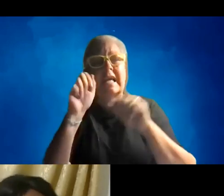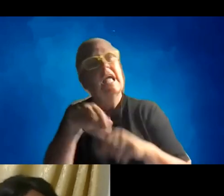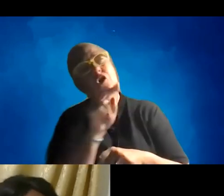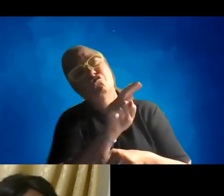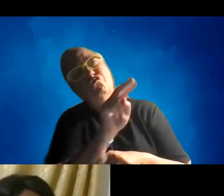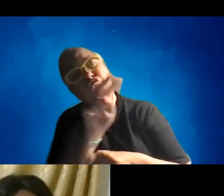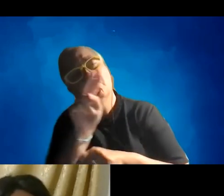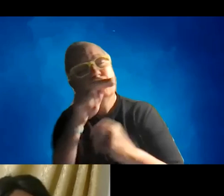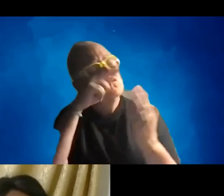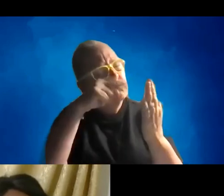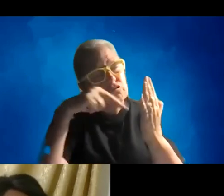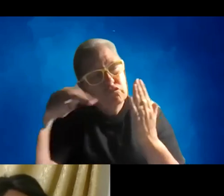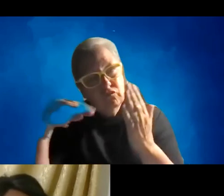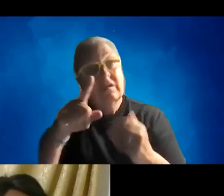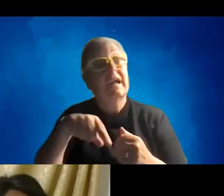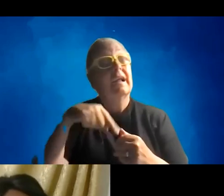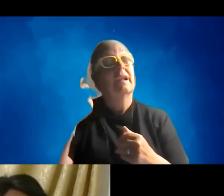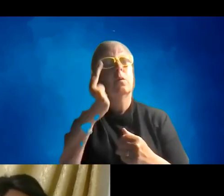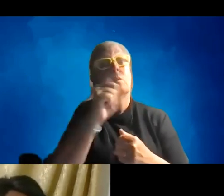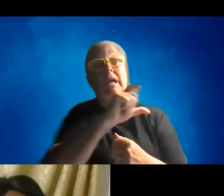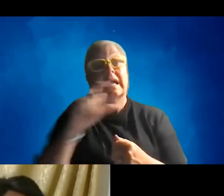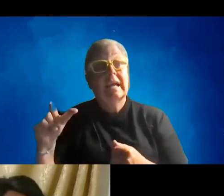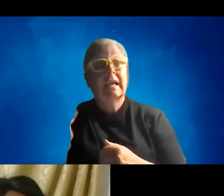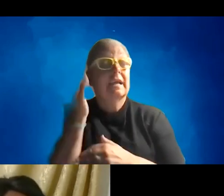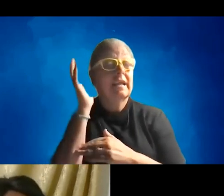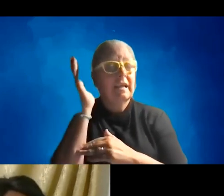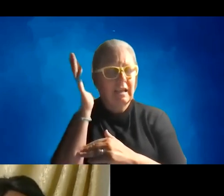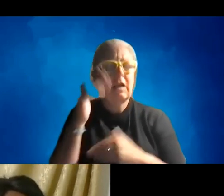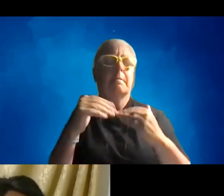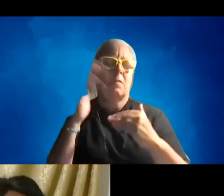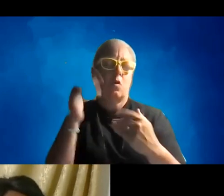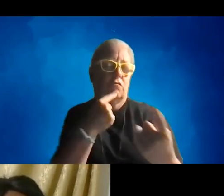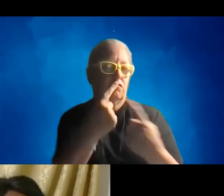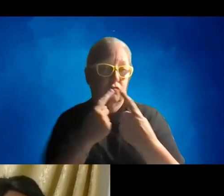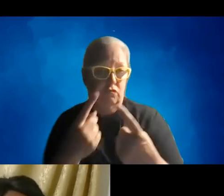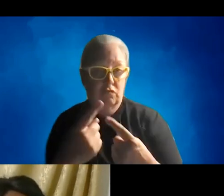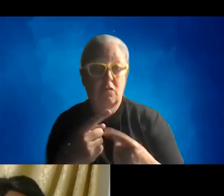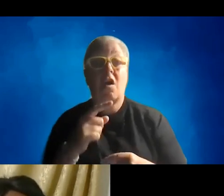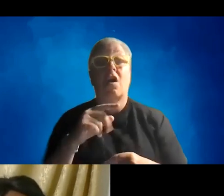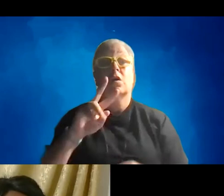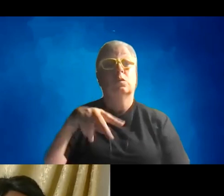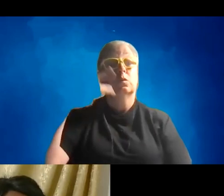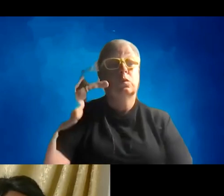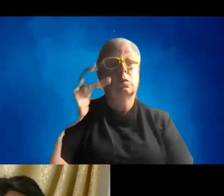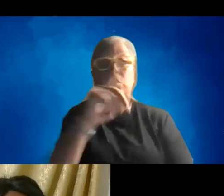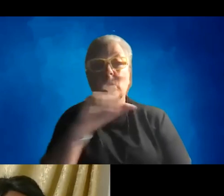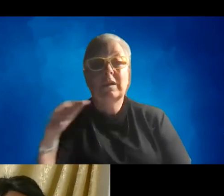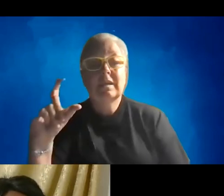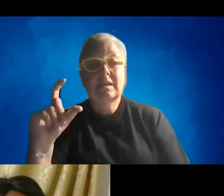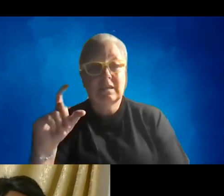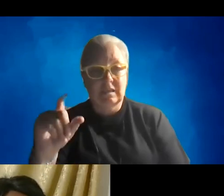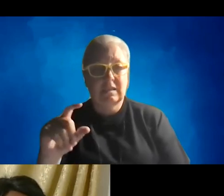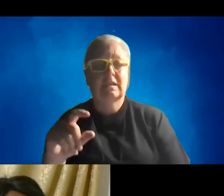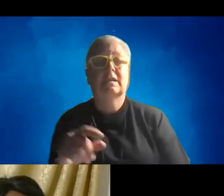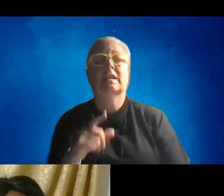can discuss it at next week's seminar. And the final one, the week after, will be on influencing